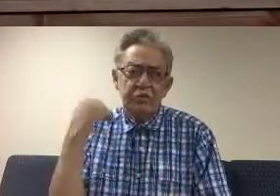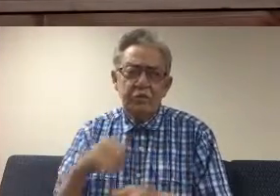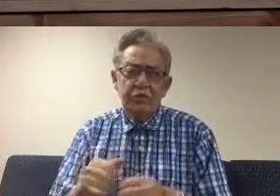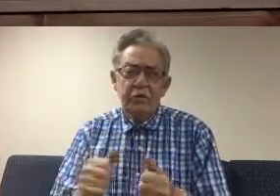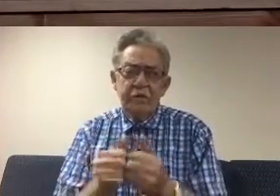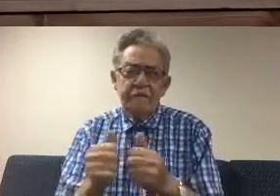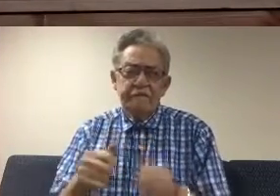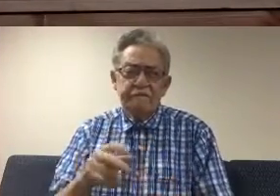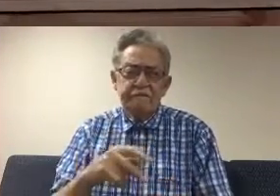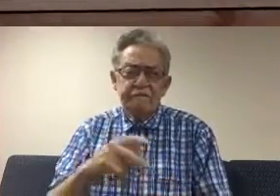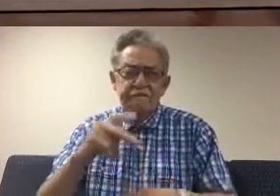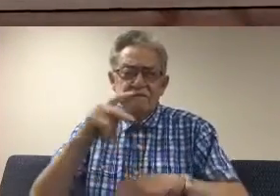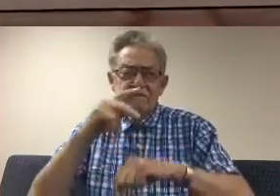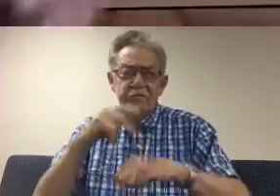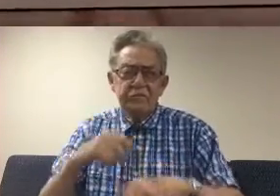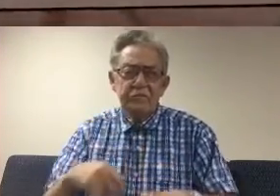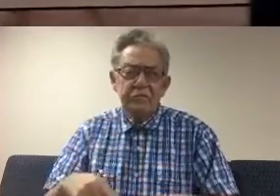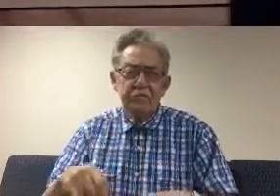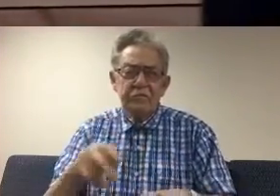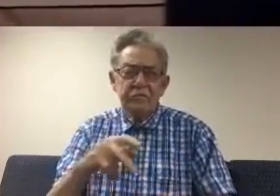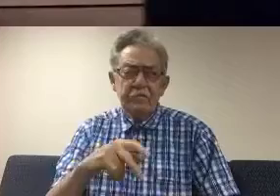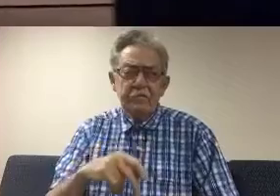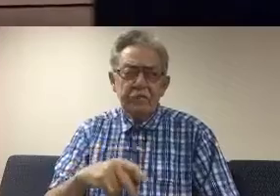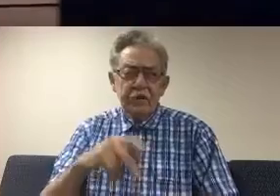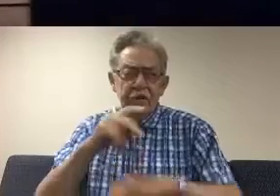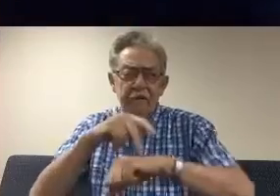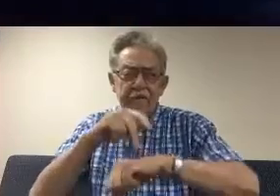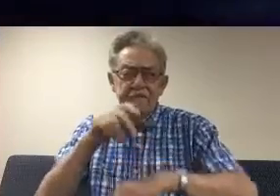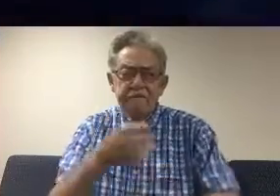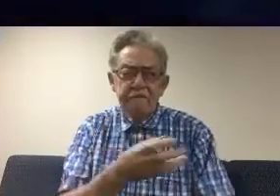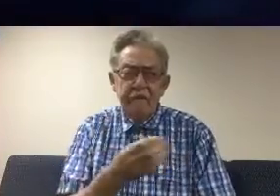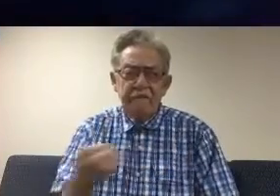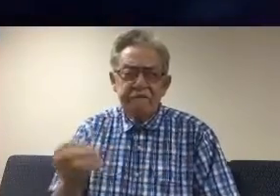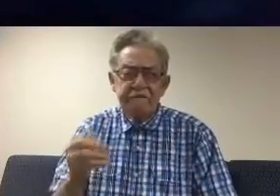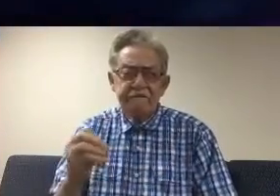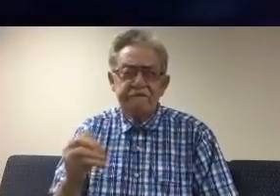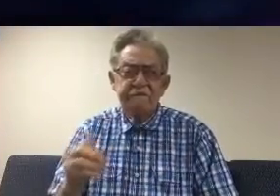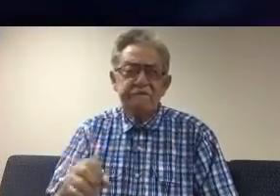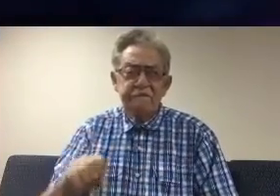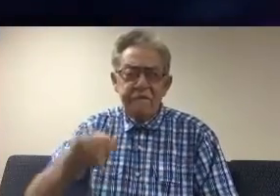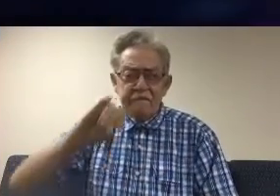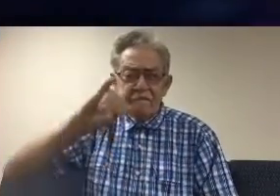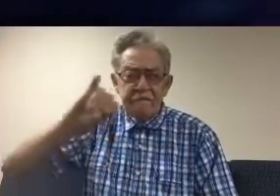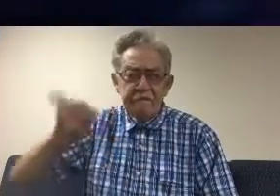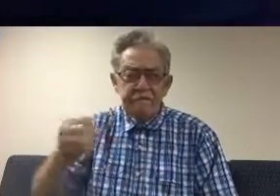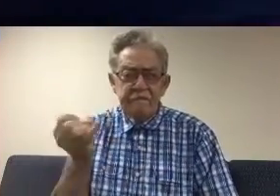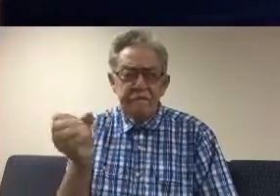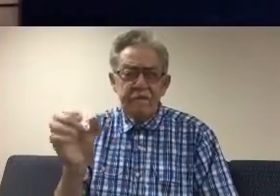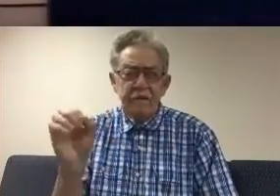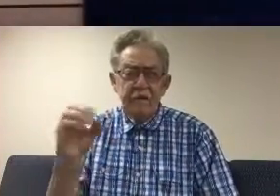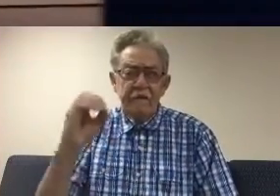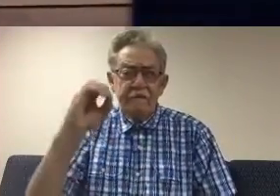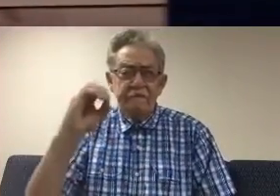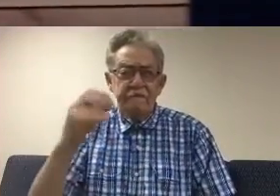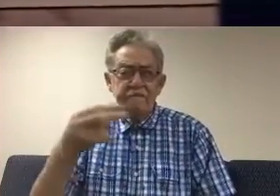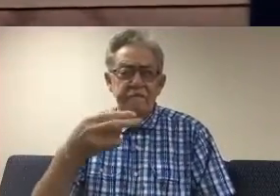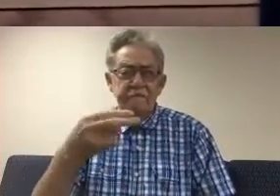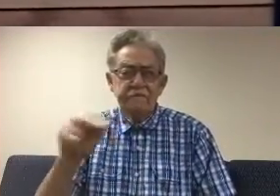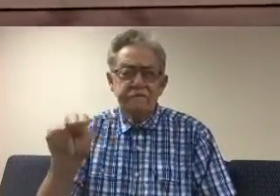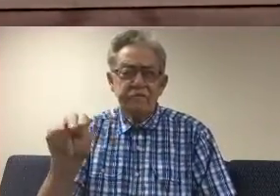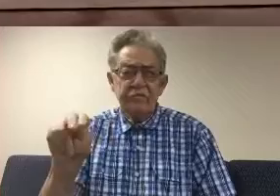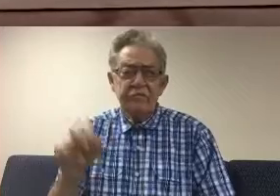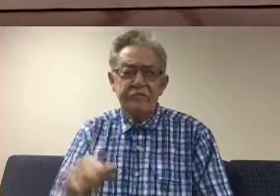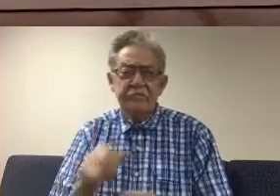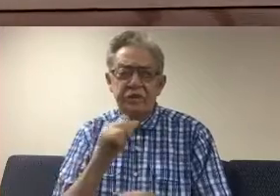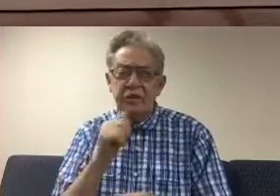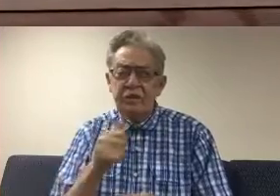John. And I'm going to give you the statement, and that is that the counter to this culture we're in today is not by debate, but it's by